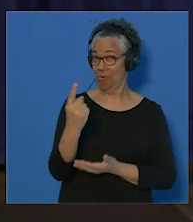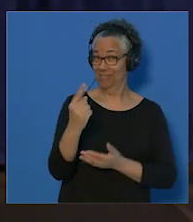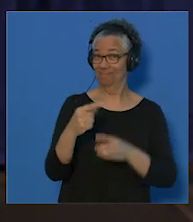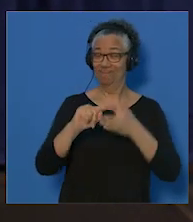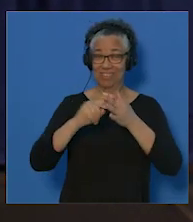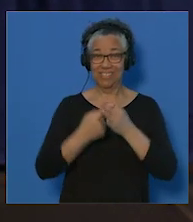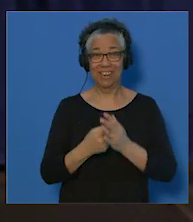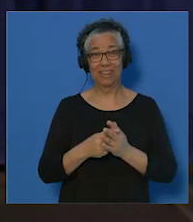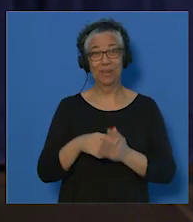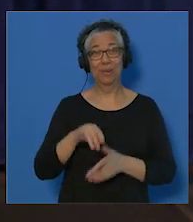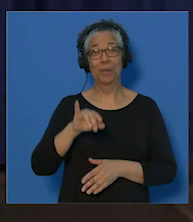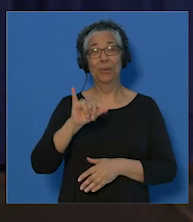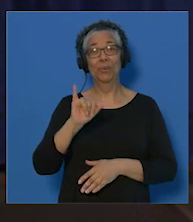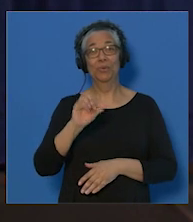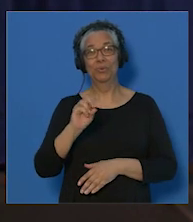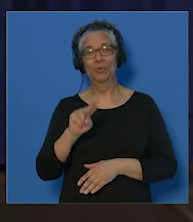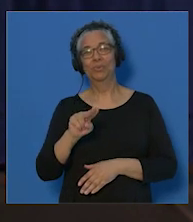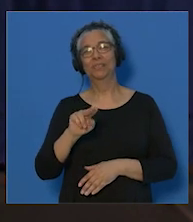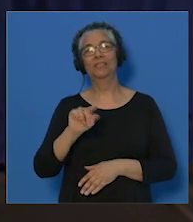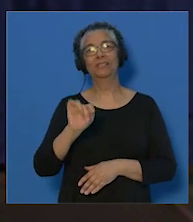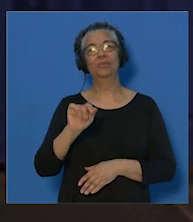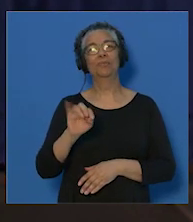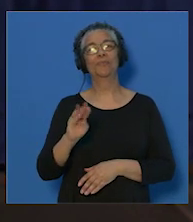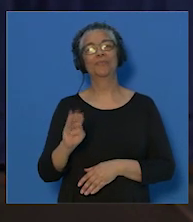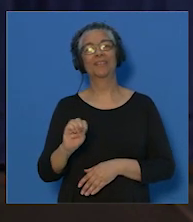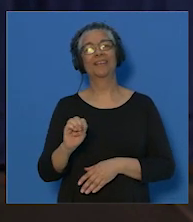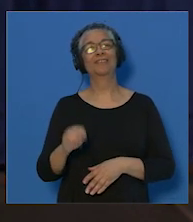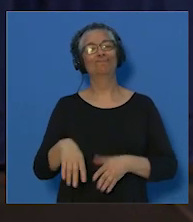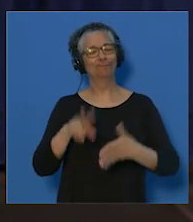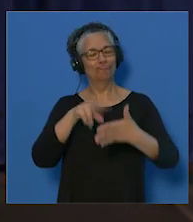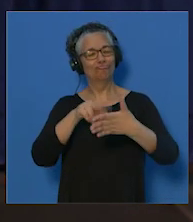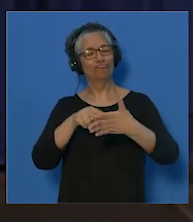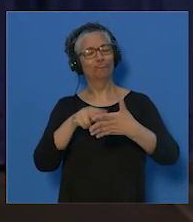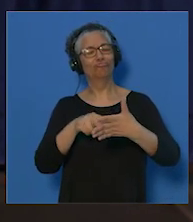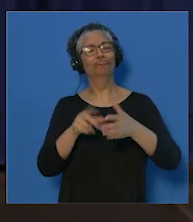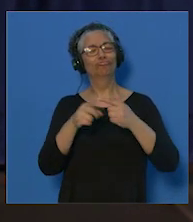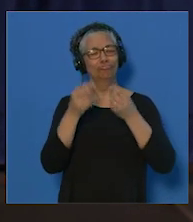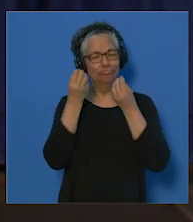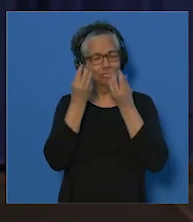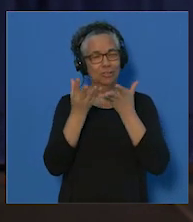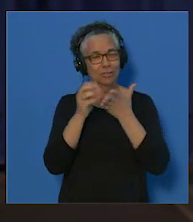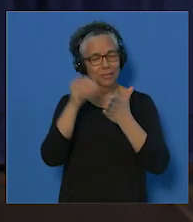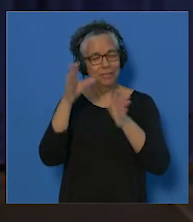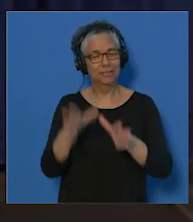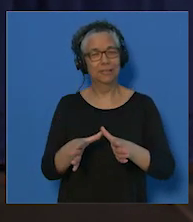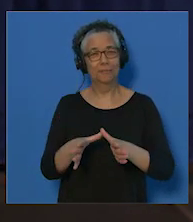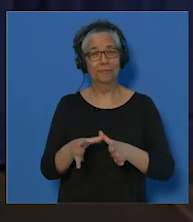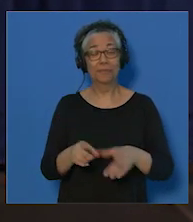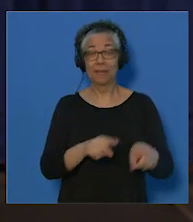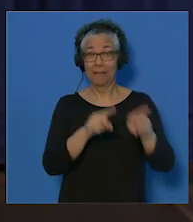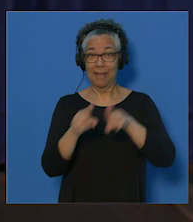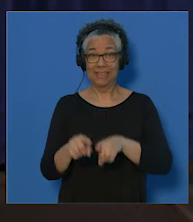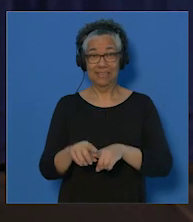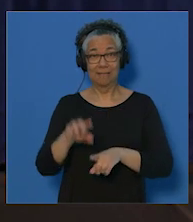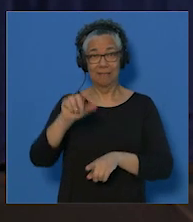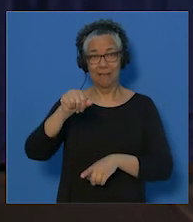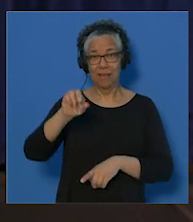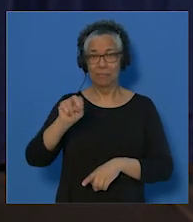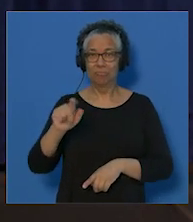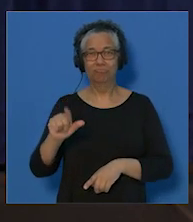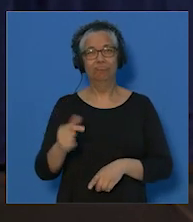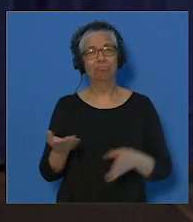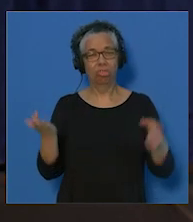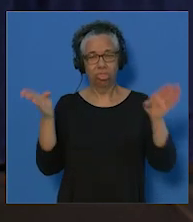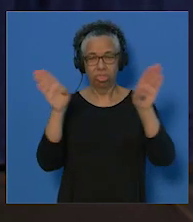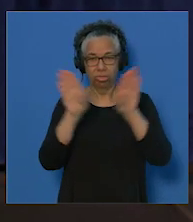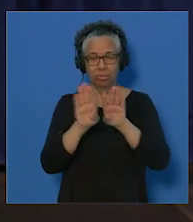to read aloud time with students. As we close out the month of April, which was Autism Month, I commend the